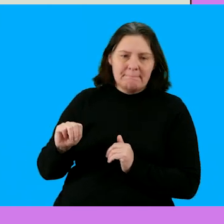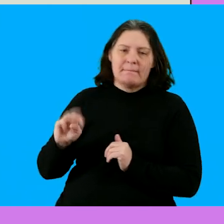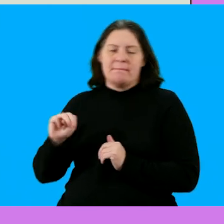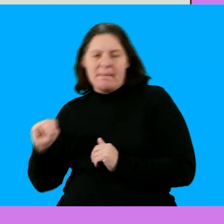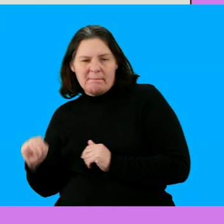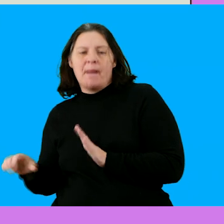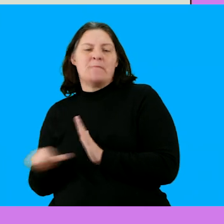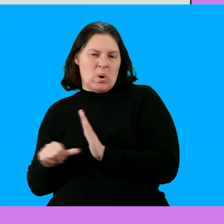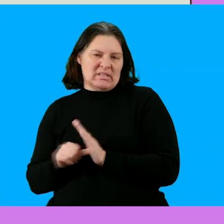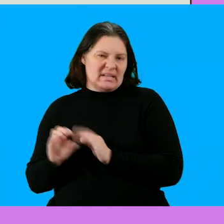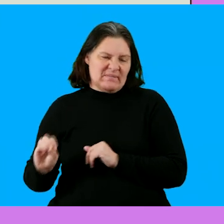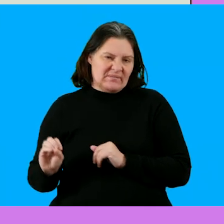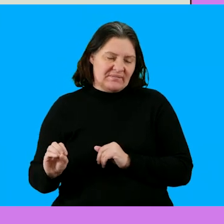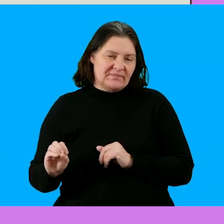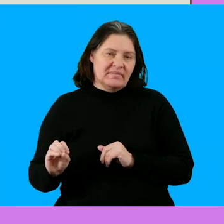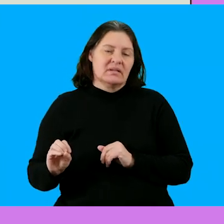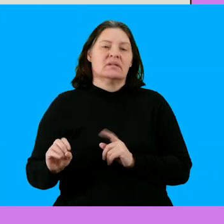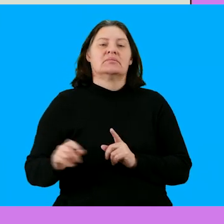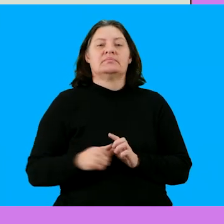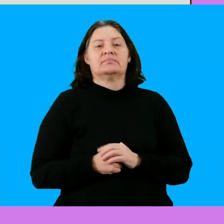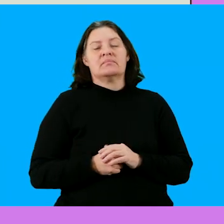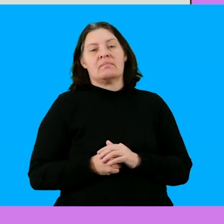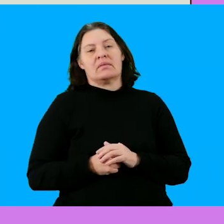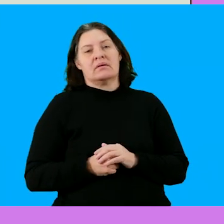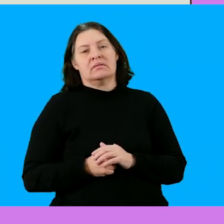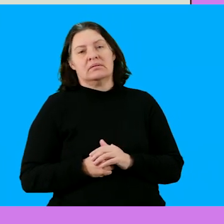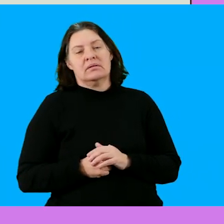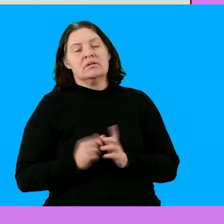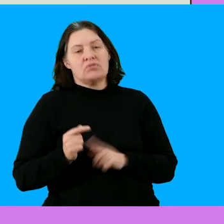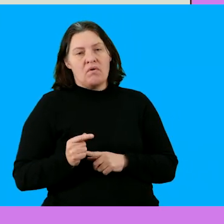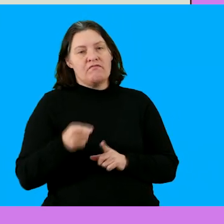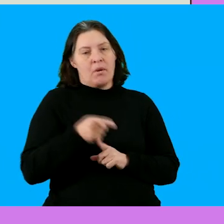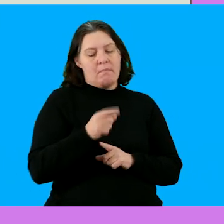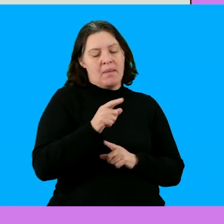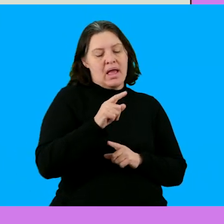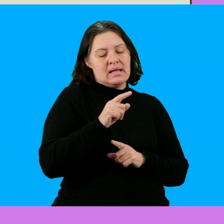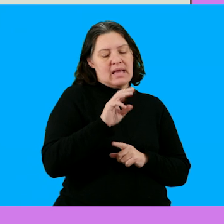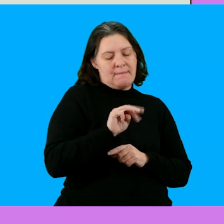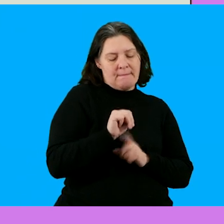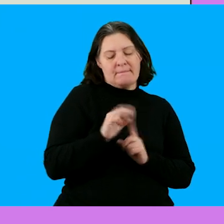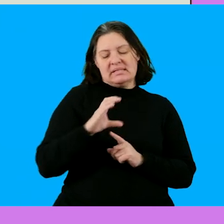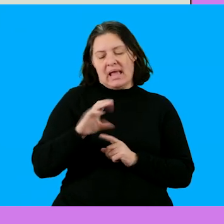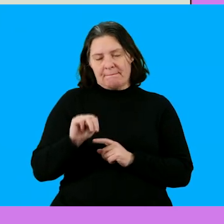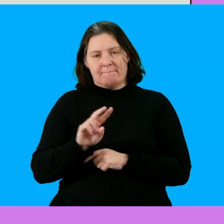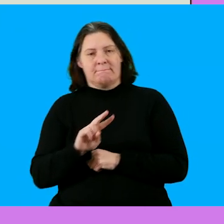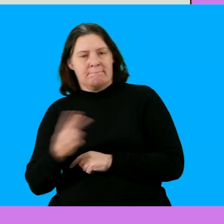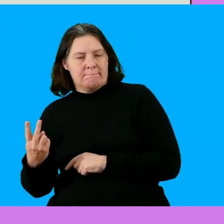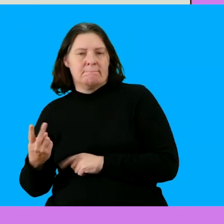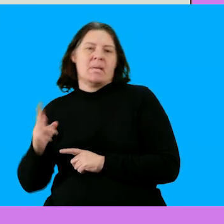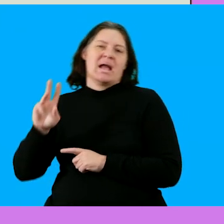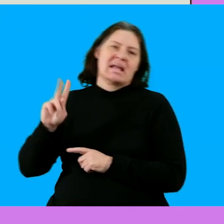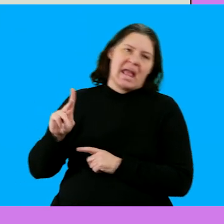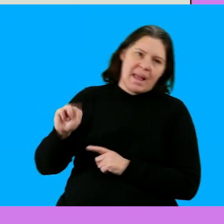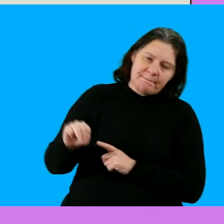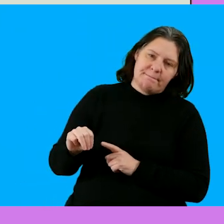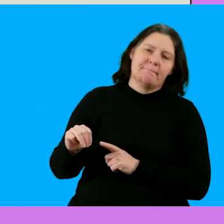You remember we've worked with millimeters, and then we also worked with centimeters, and then we converted from those two units, right? And we worked